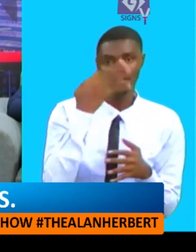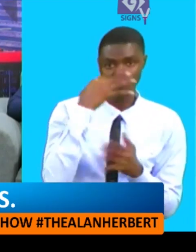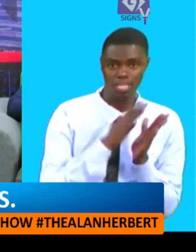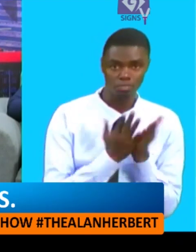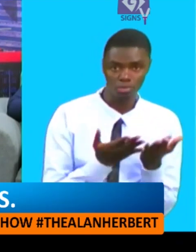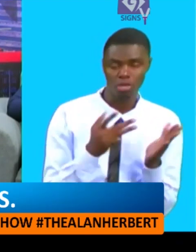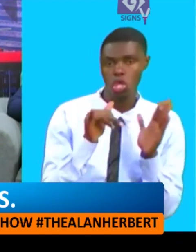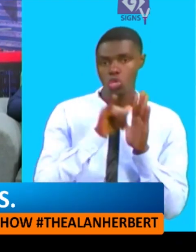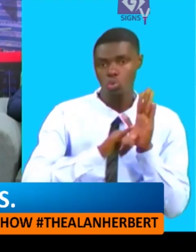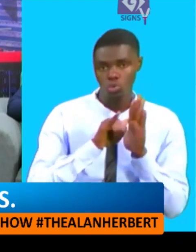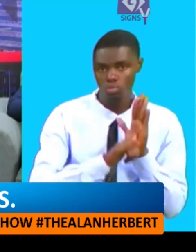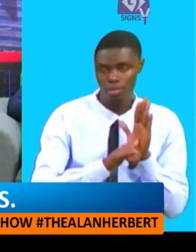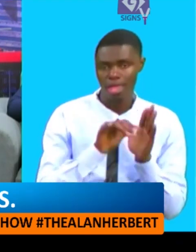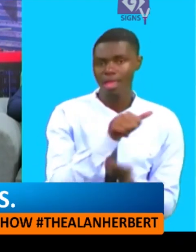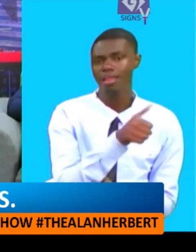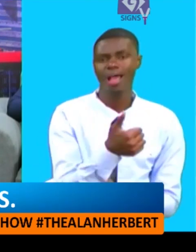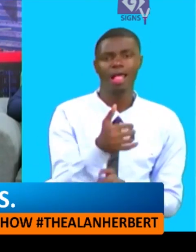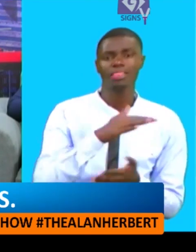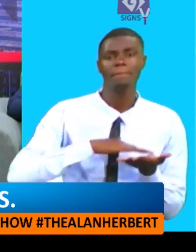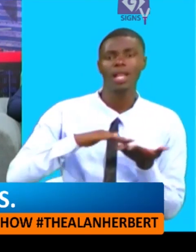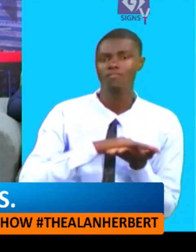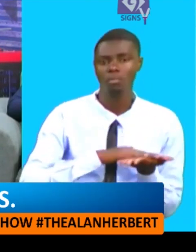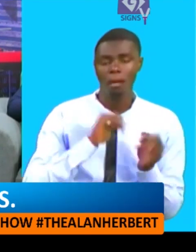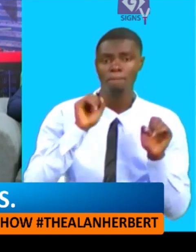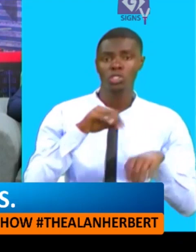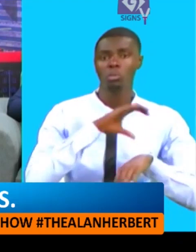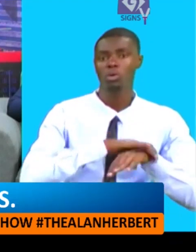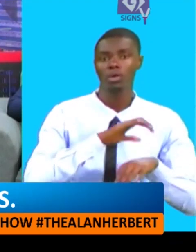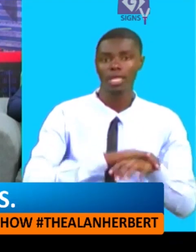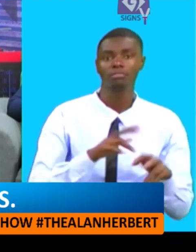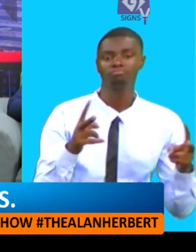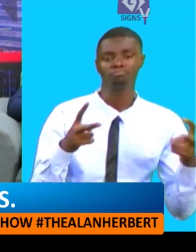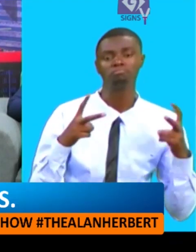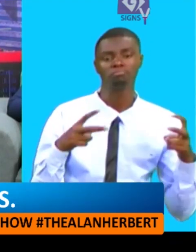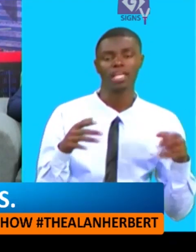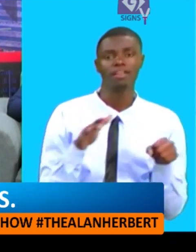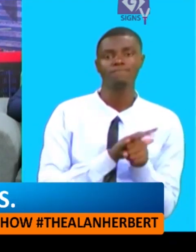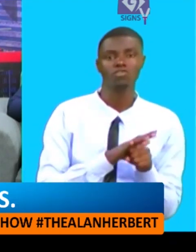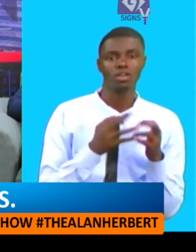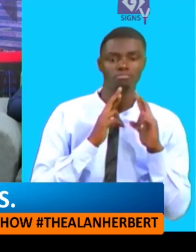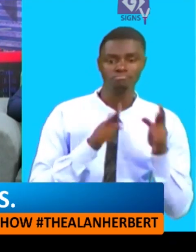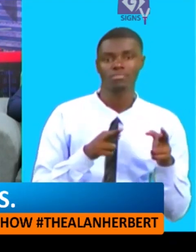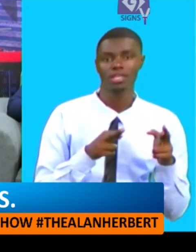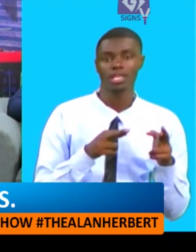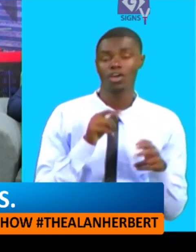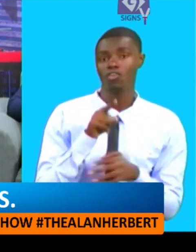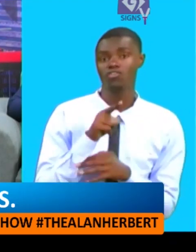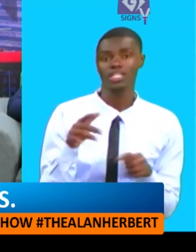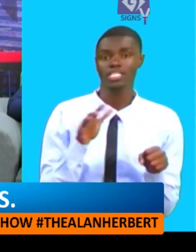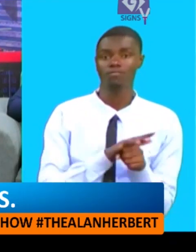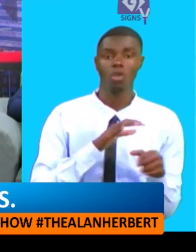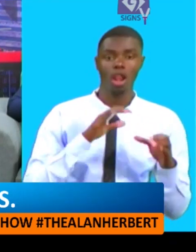Facebook, that is on YouTube, across other platforms, and you'll be able to get snippets and full updates of this